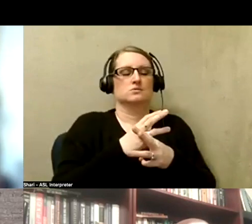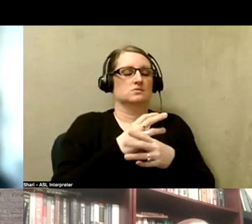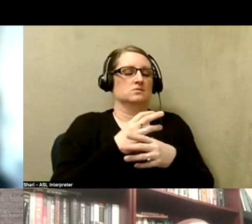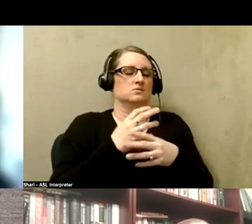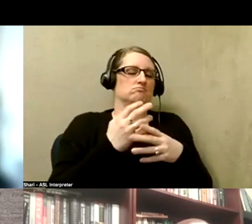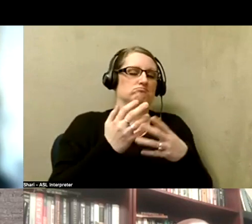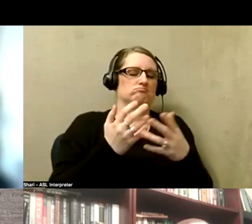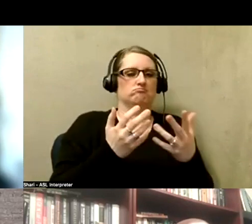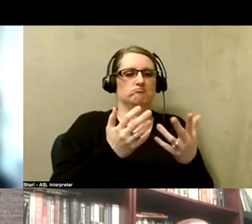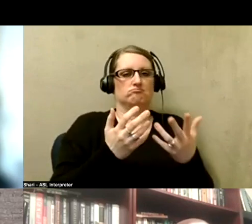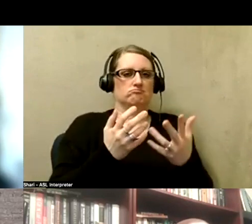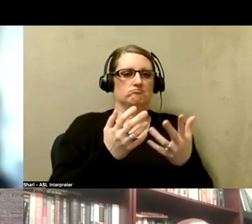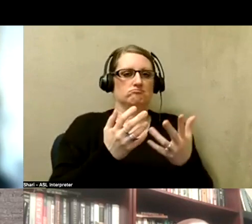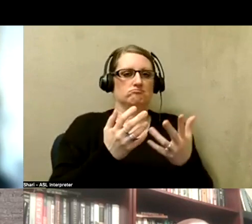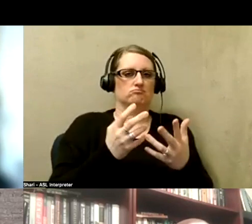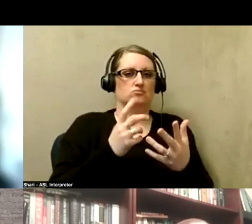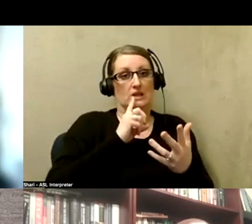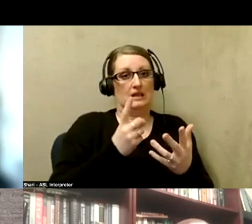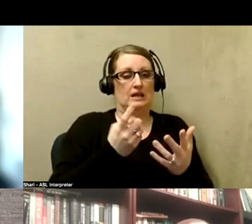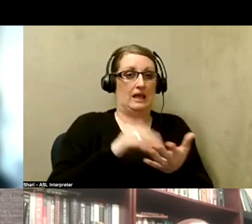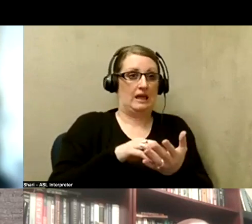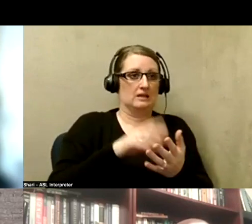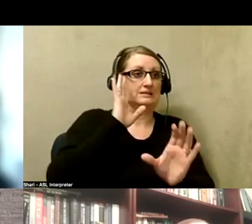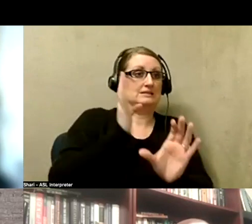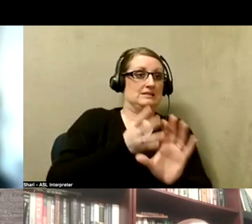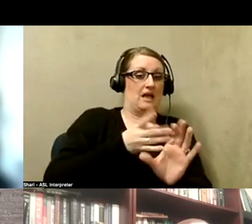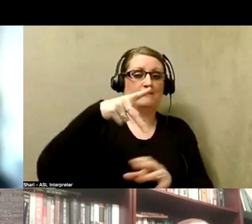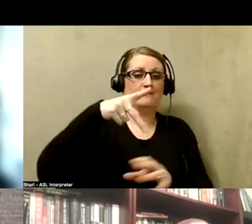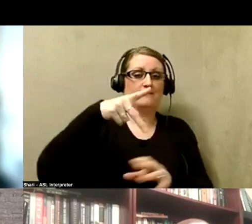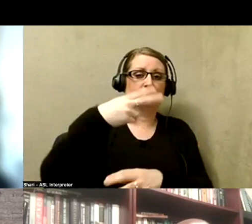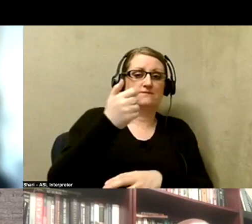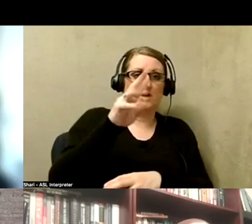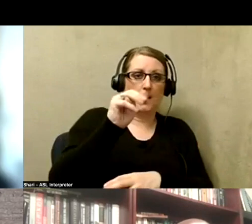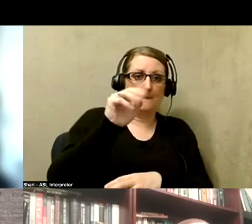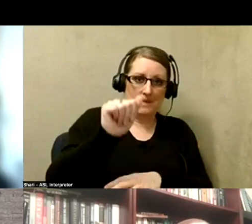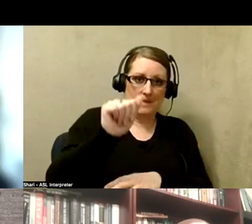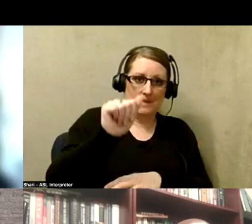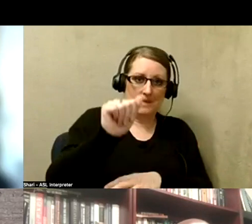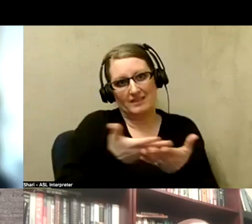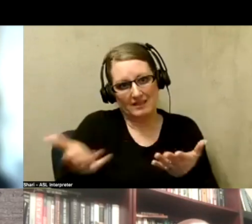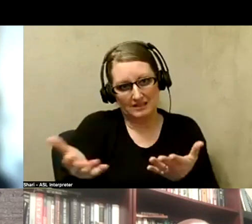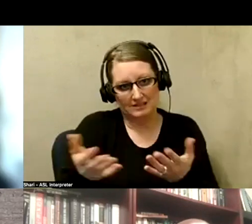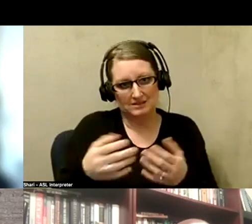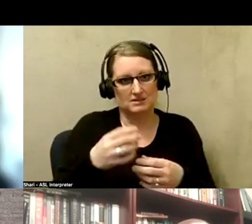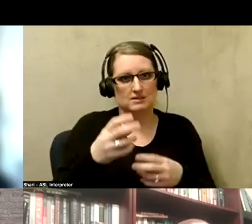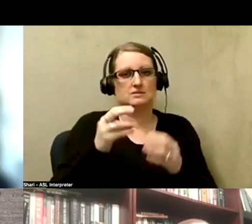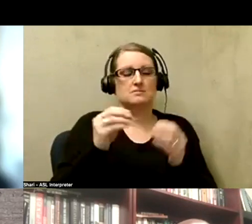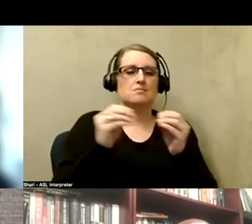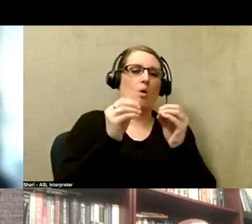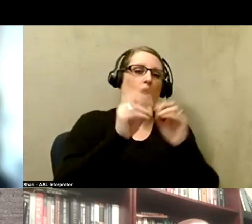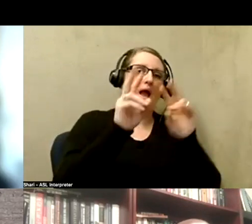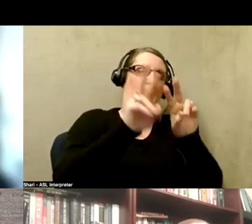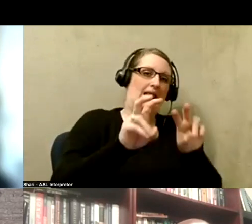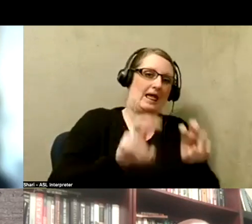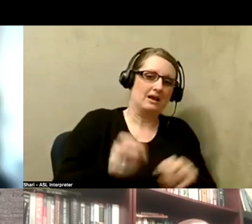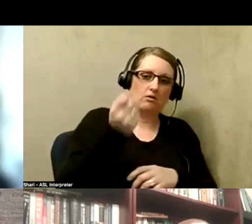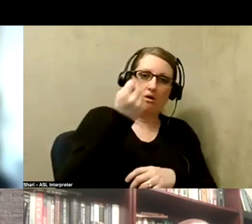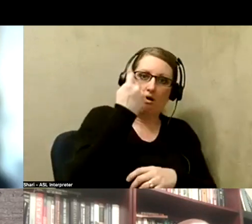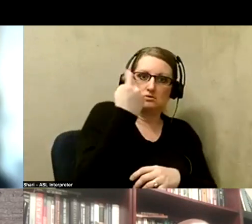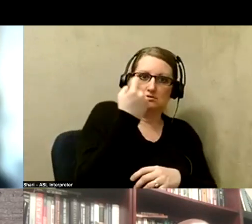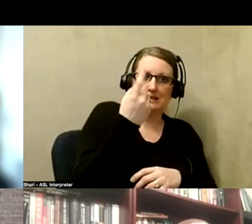which, again, psychopharmacology is a lot of things, but a really much more analytical understanding